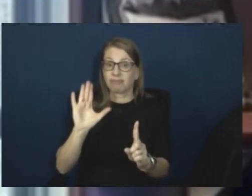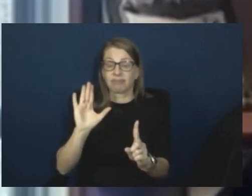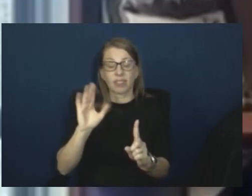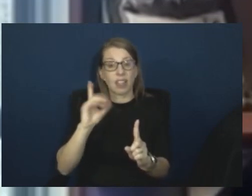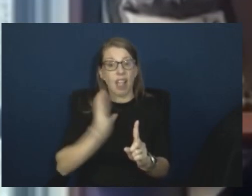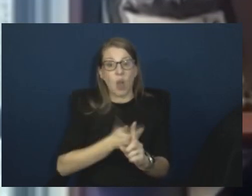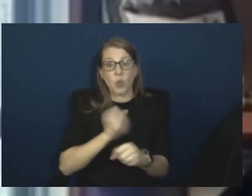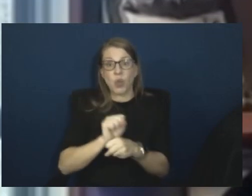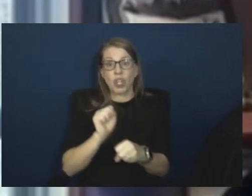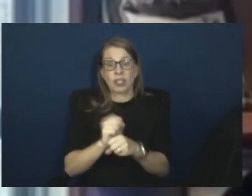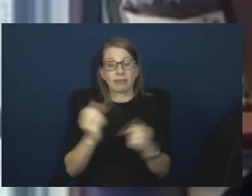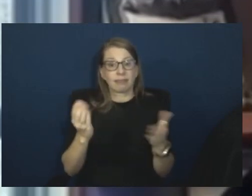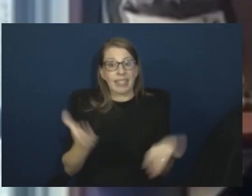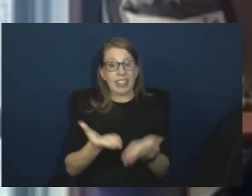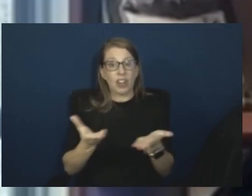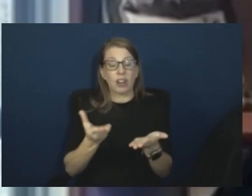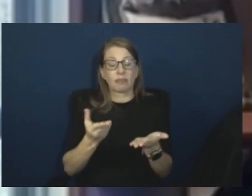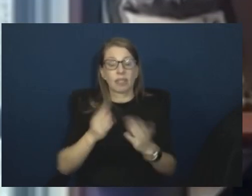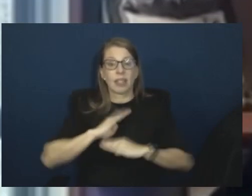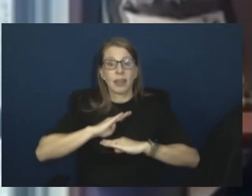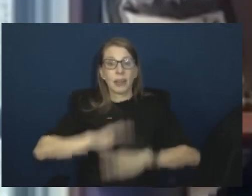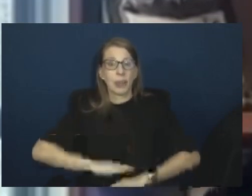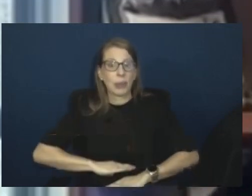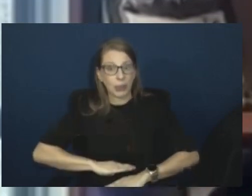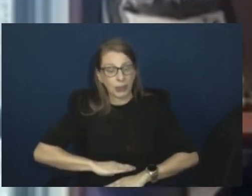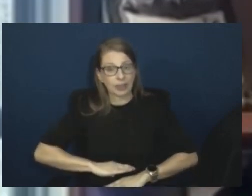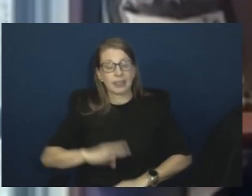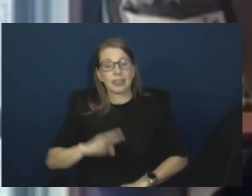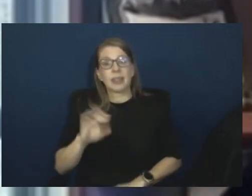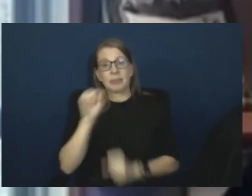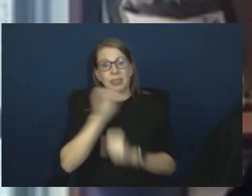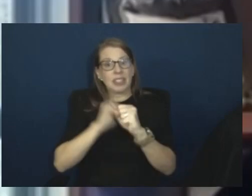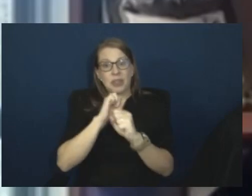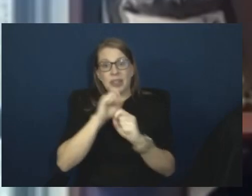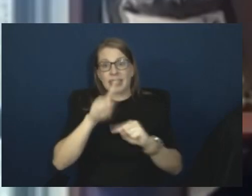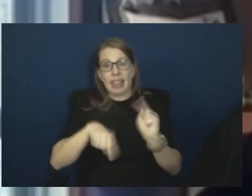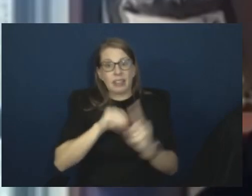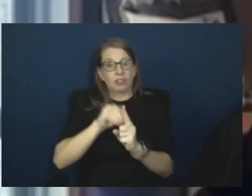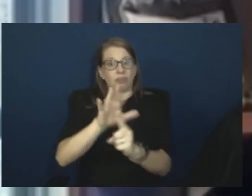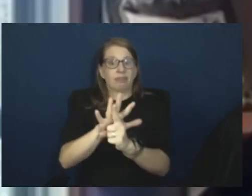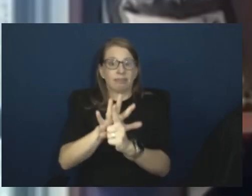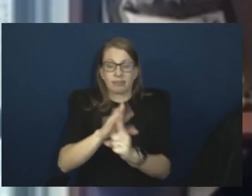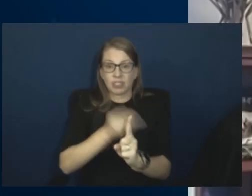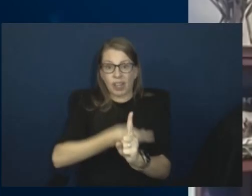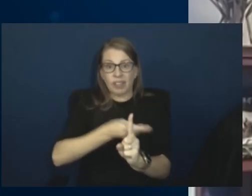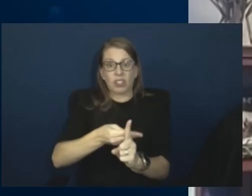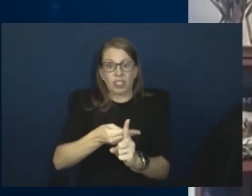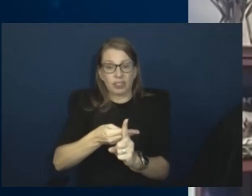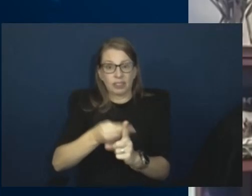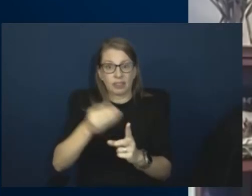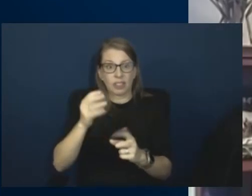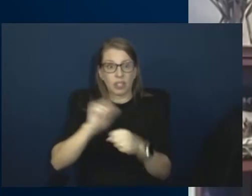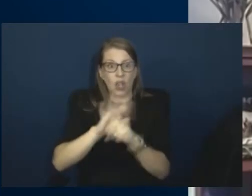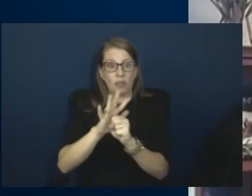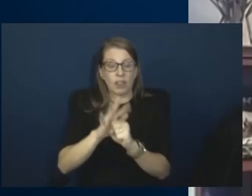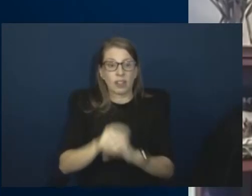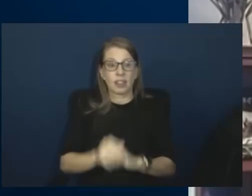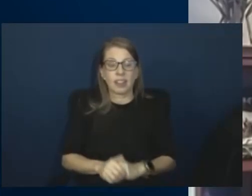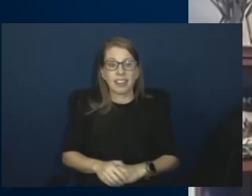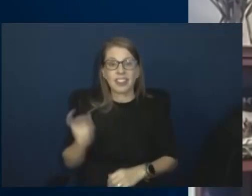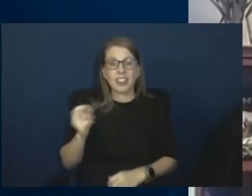do here, and very reassuring. So that's been a fun part of the COVID for me. Well, we are not, Dr. Higgs, we're not